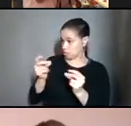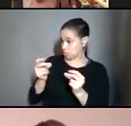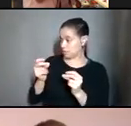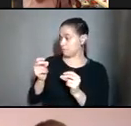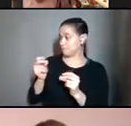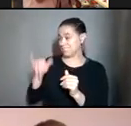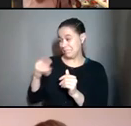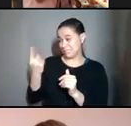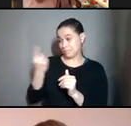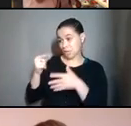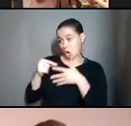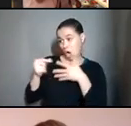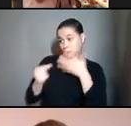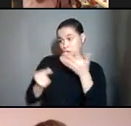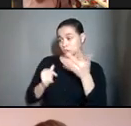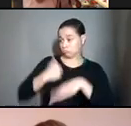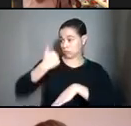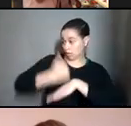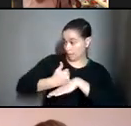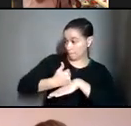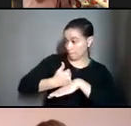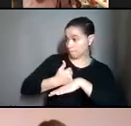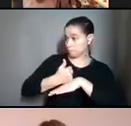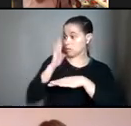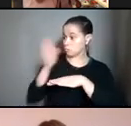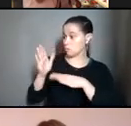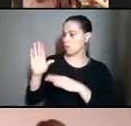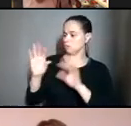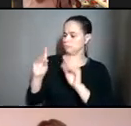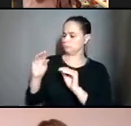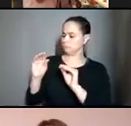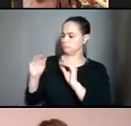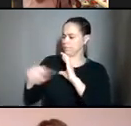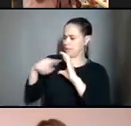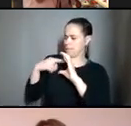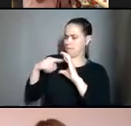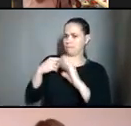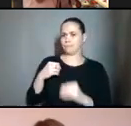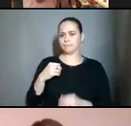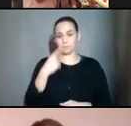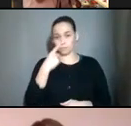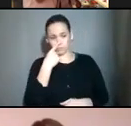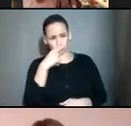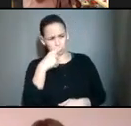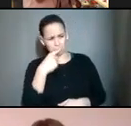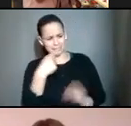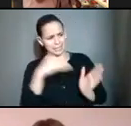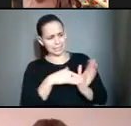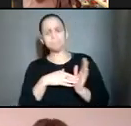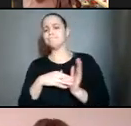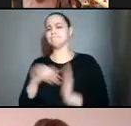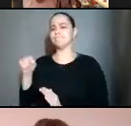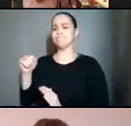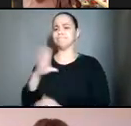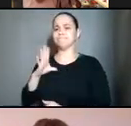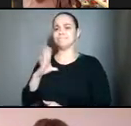that's an option to set up in the dashboard? I'm sorry, Larissa, can you repeat that question for me? Sure.